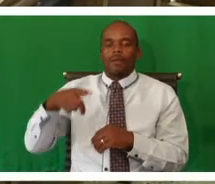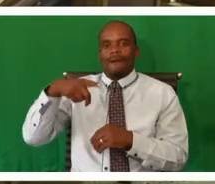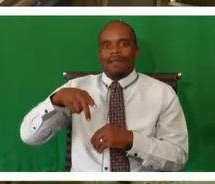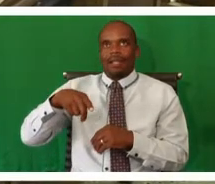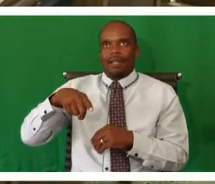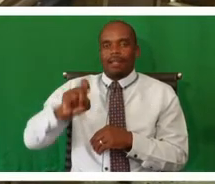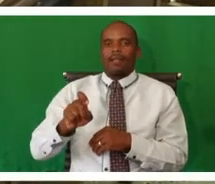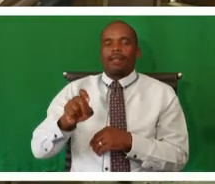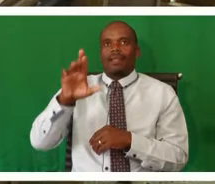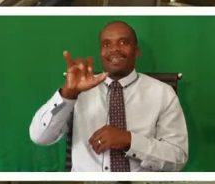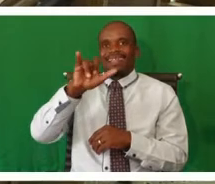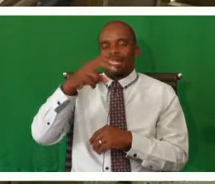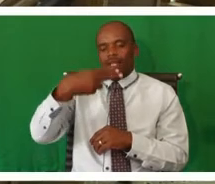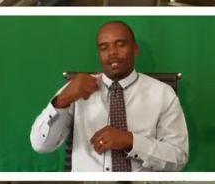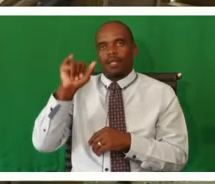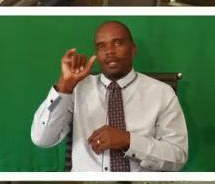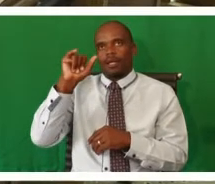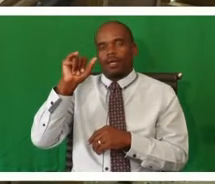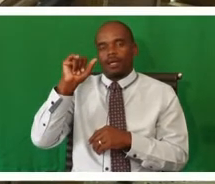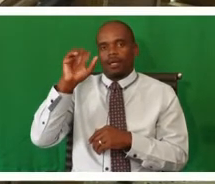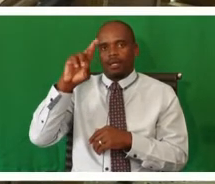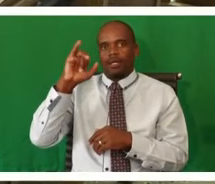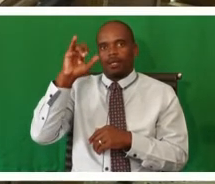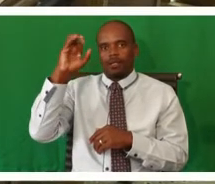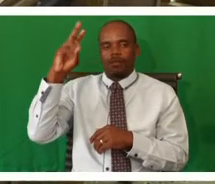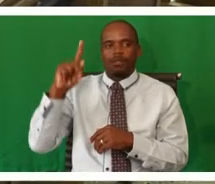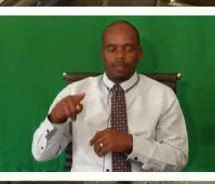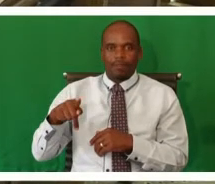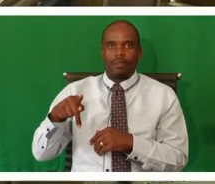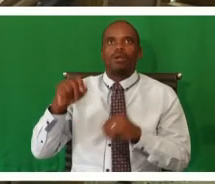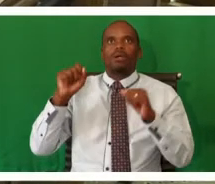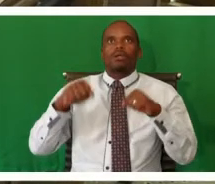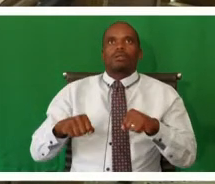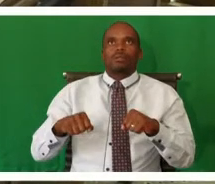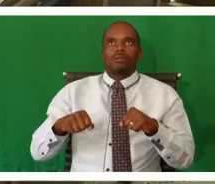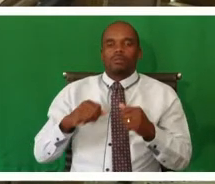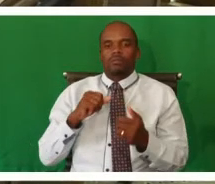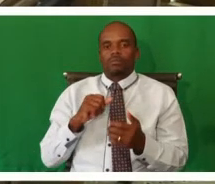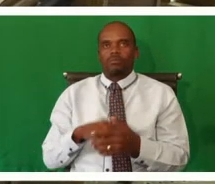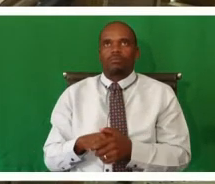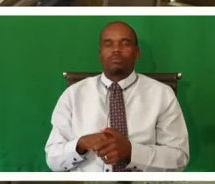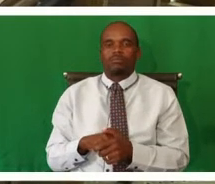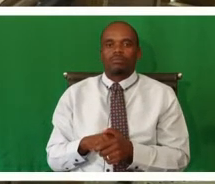Carib Pipeline Project, which is required